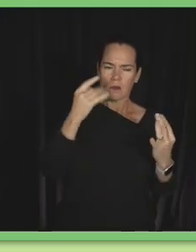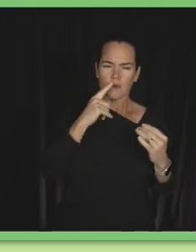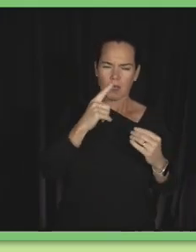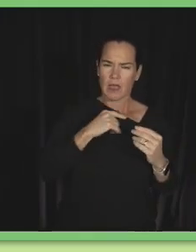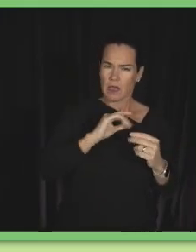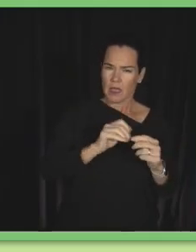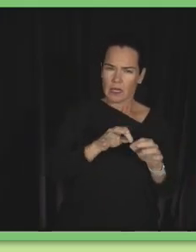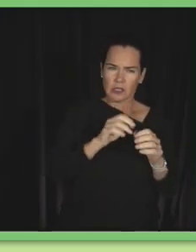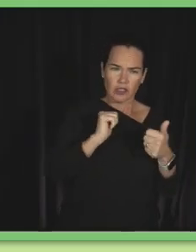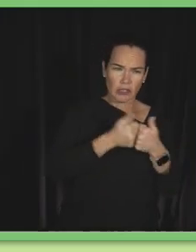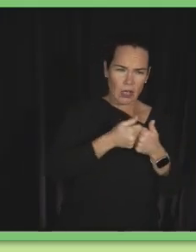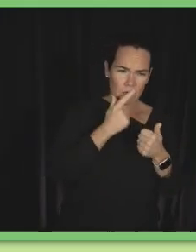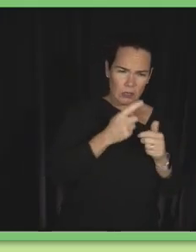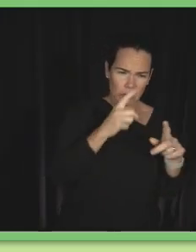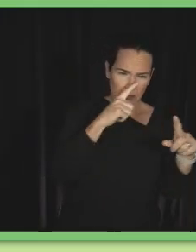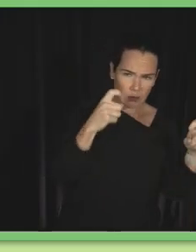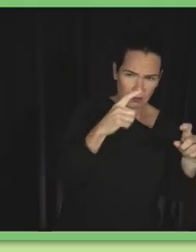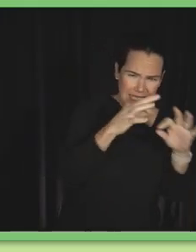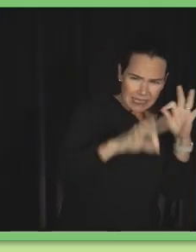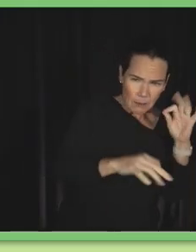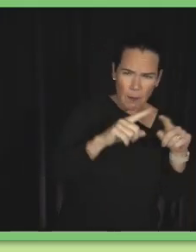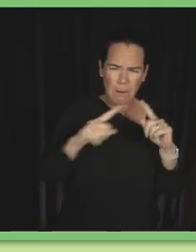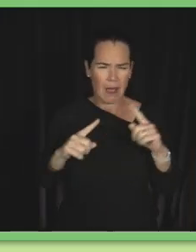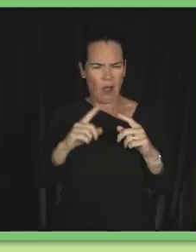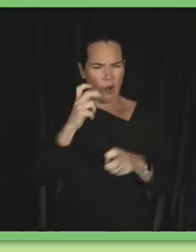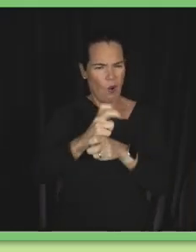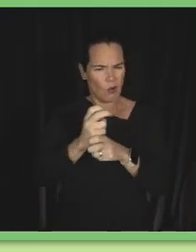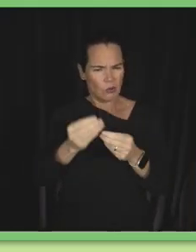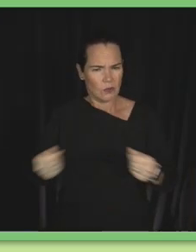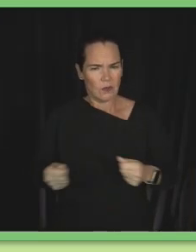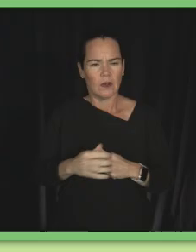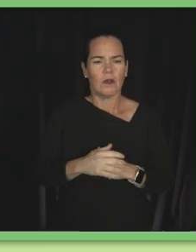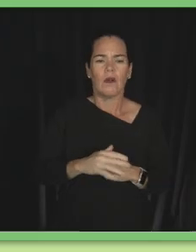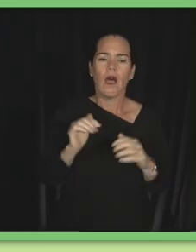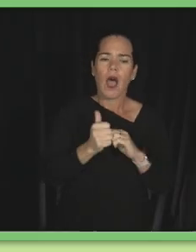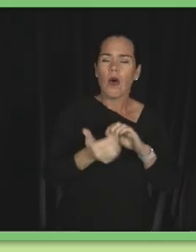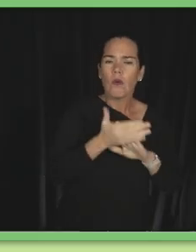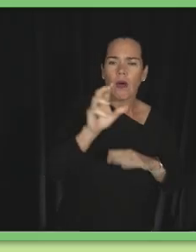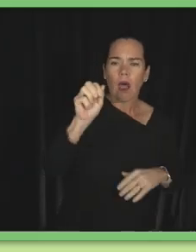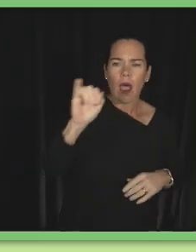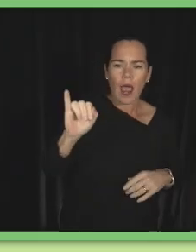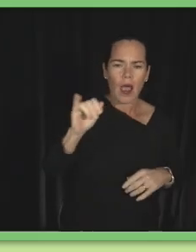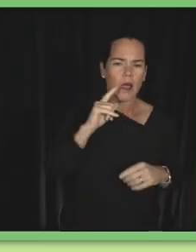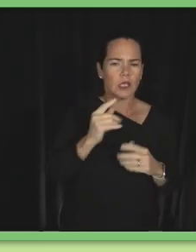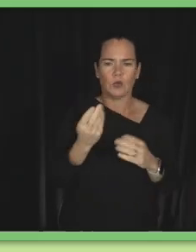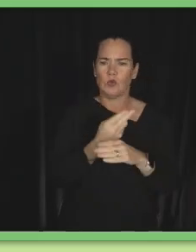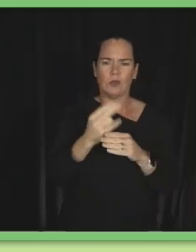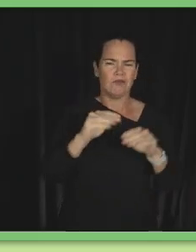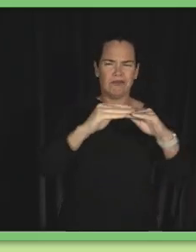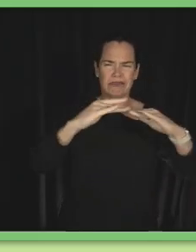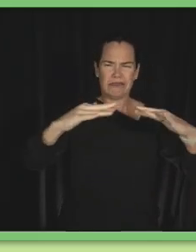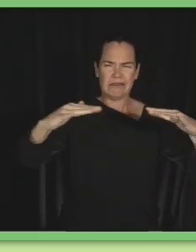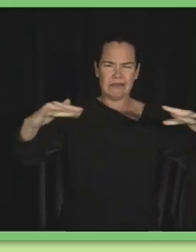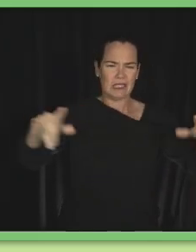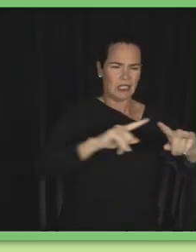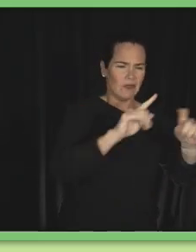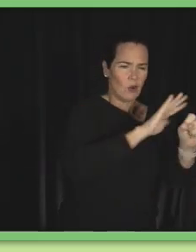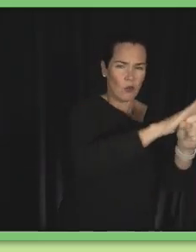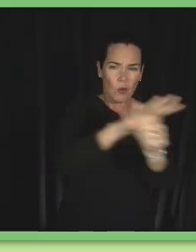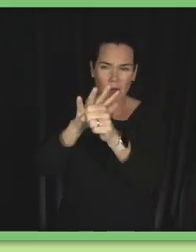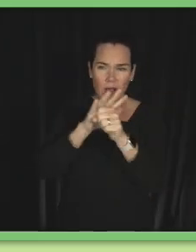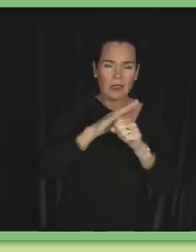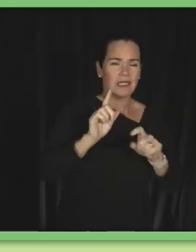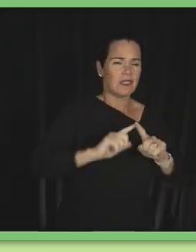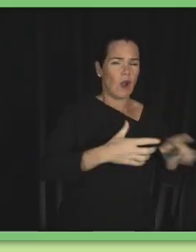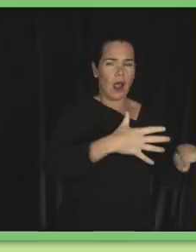solve. How do we run AI inference workloads across thousands of AI accelerators, regions, or even in different